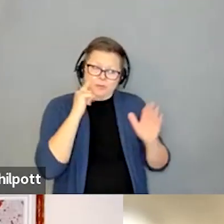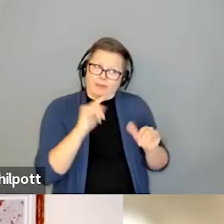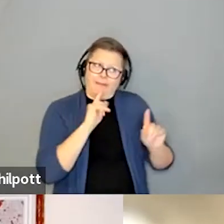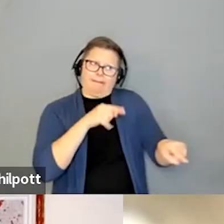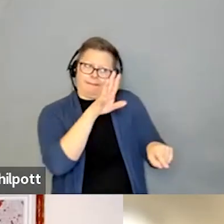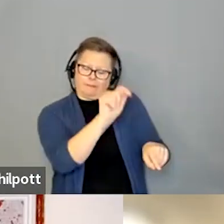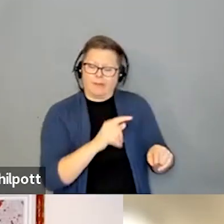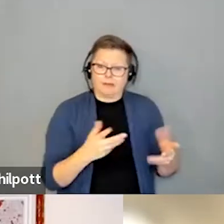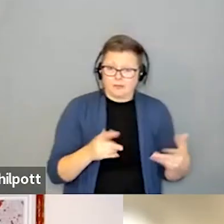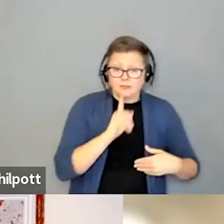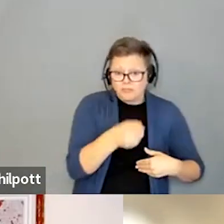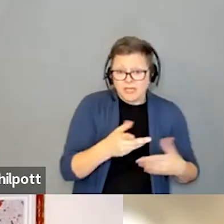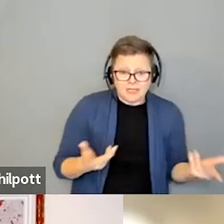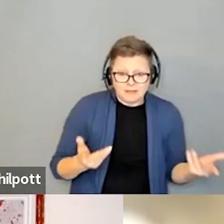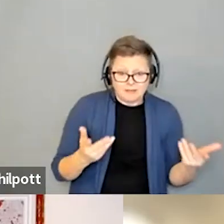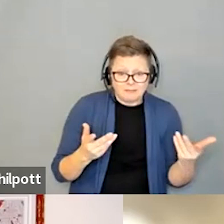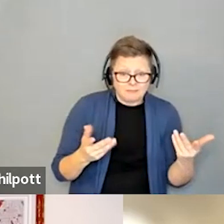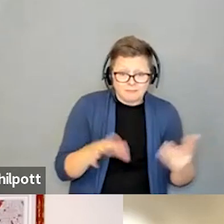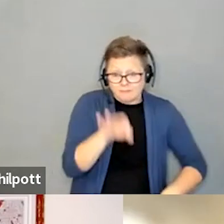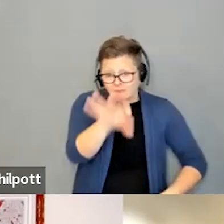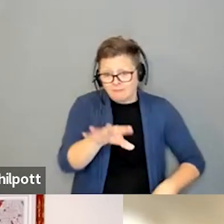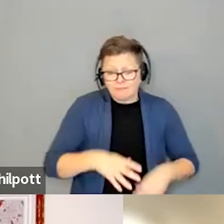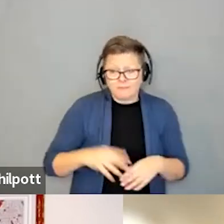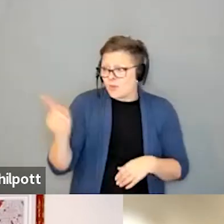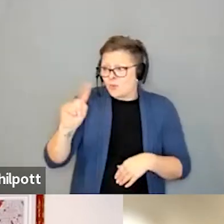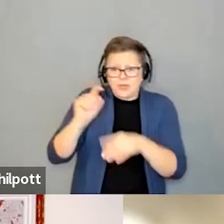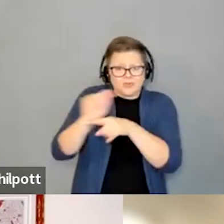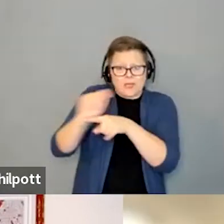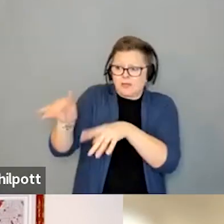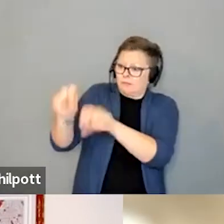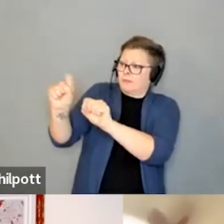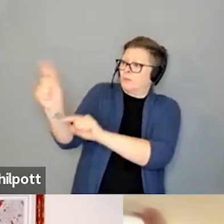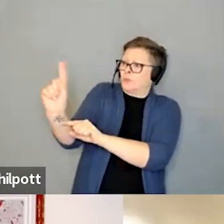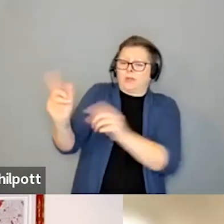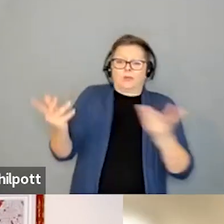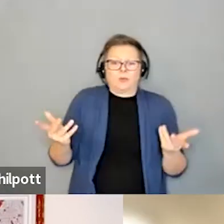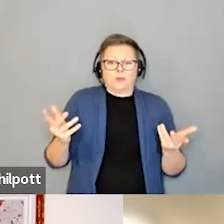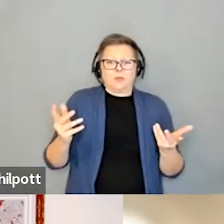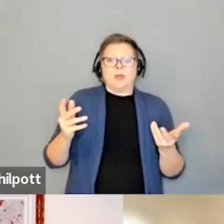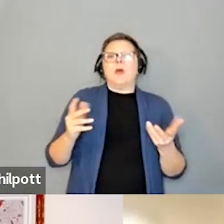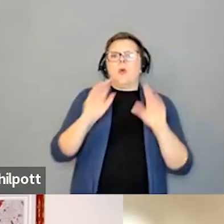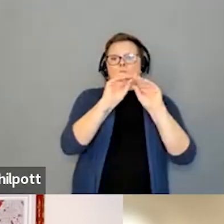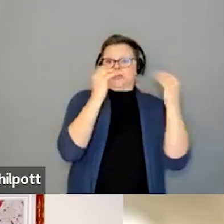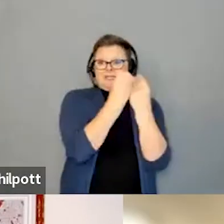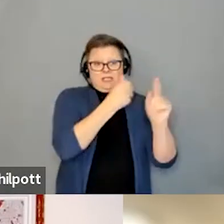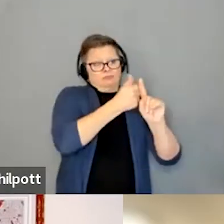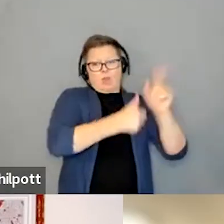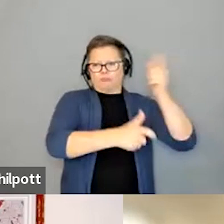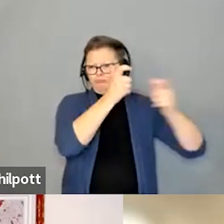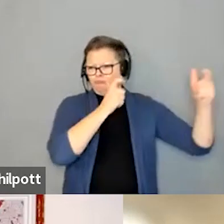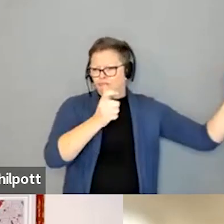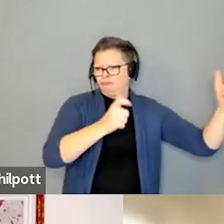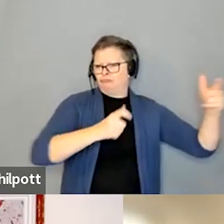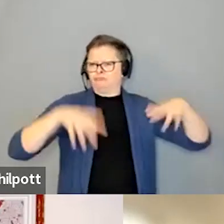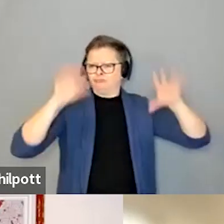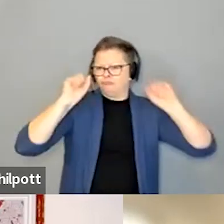to pose it to everybody, right? So I mean, think about this. Your organization is big. You've got a president and chief